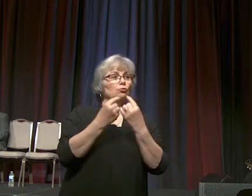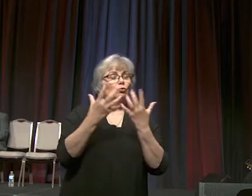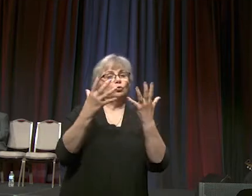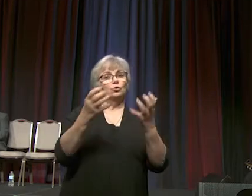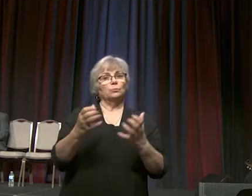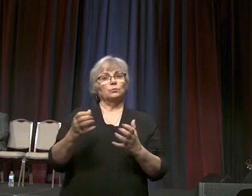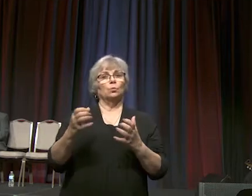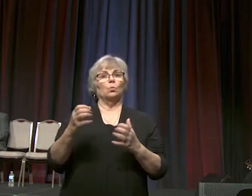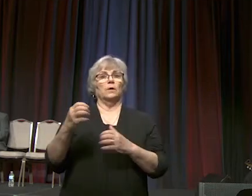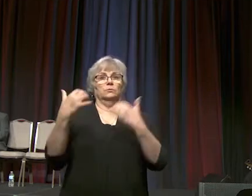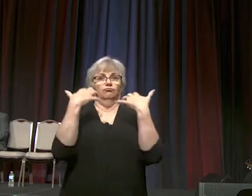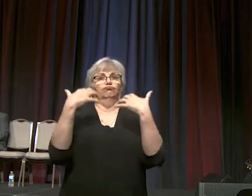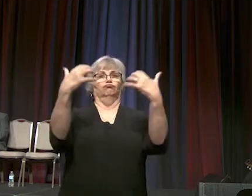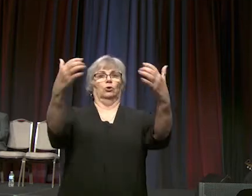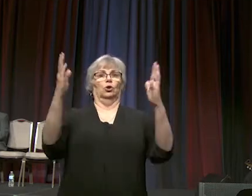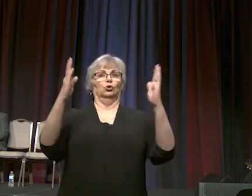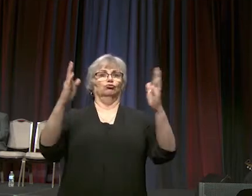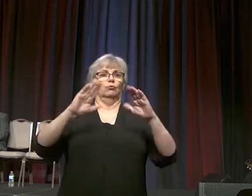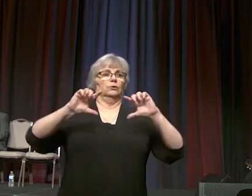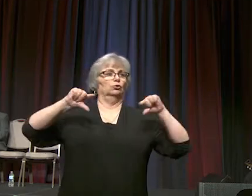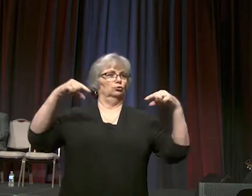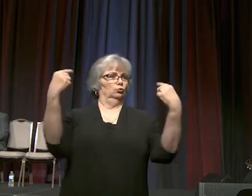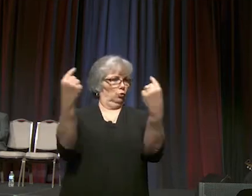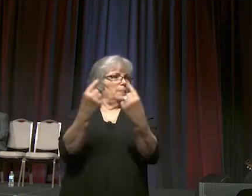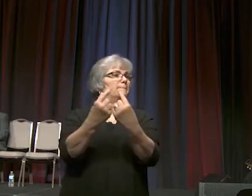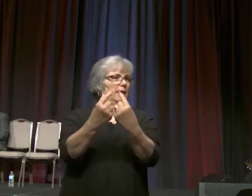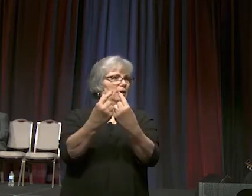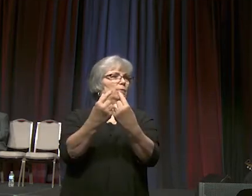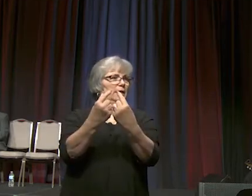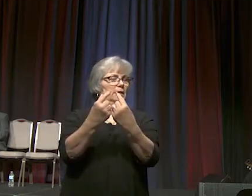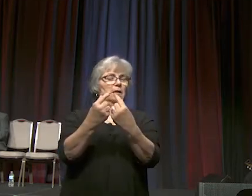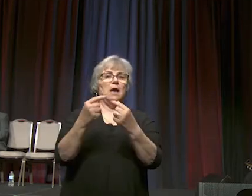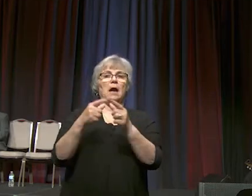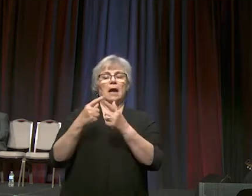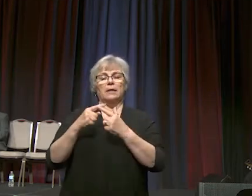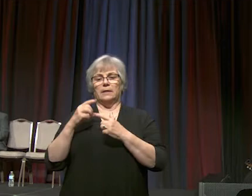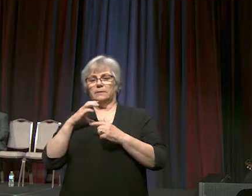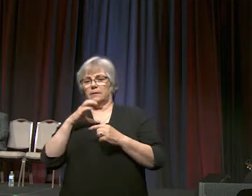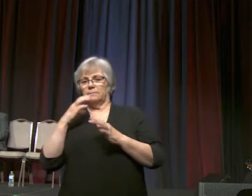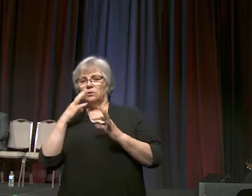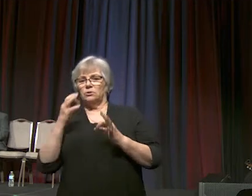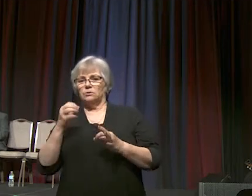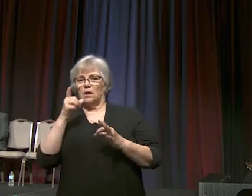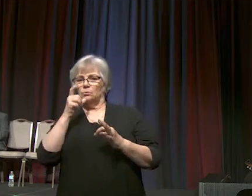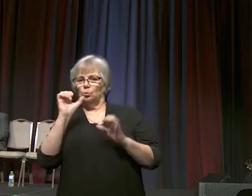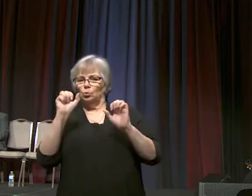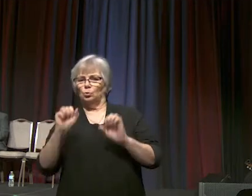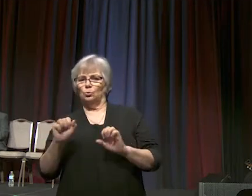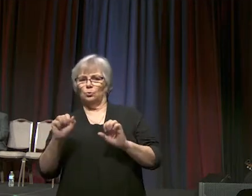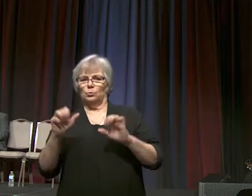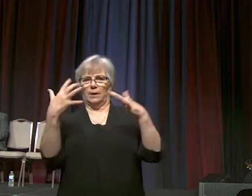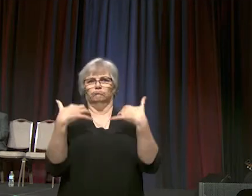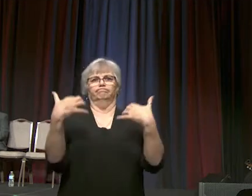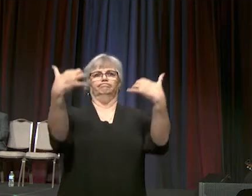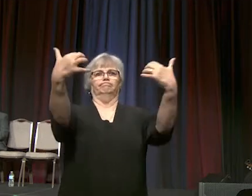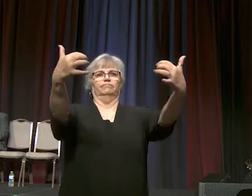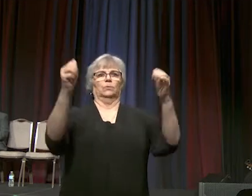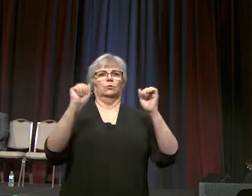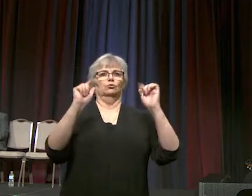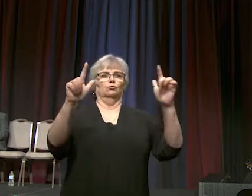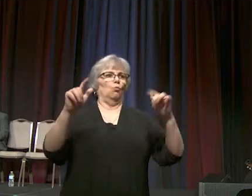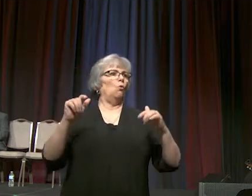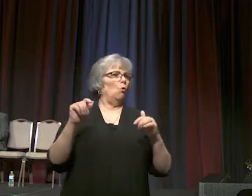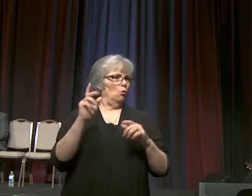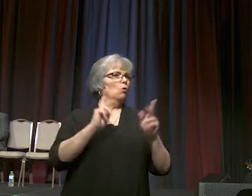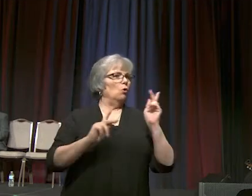to the plenary, and the commission decides who will be allowed to speak to the plenary and how